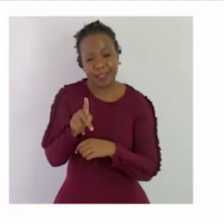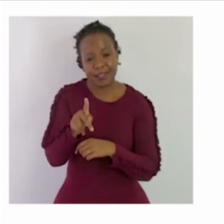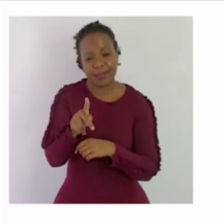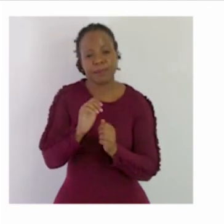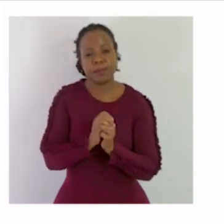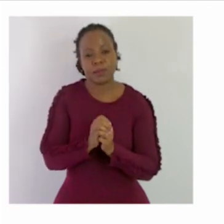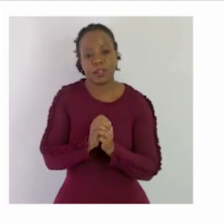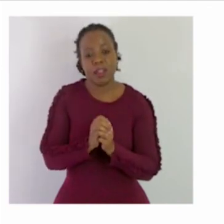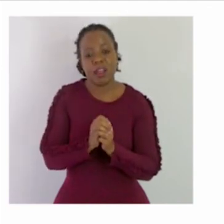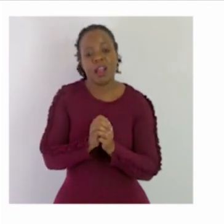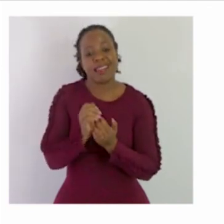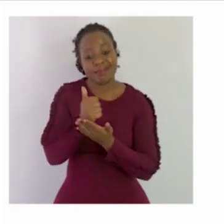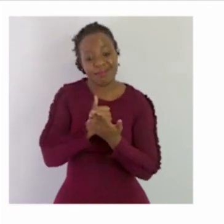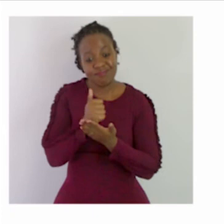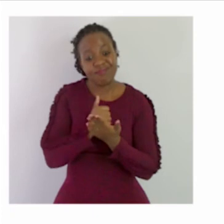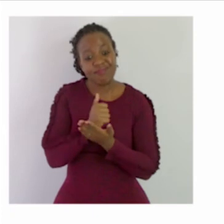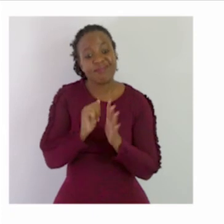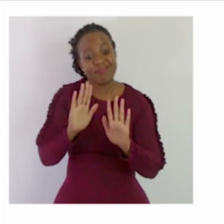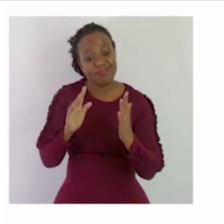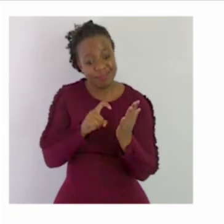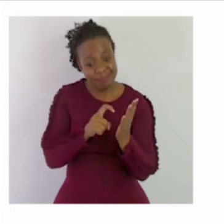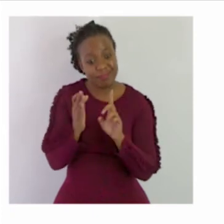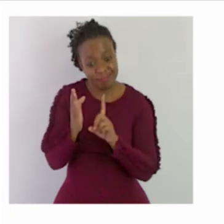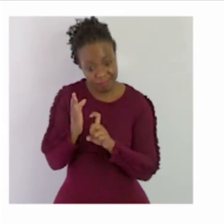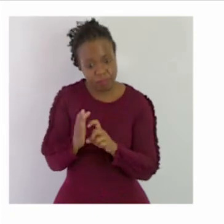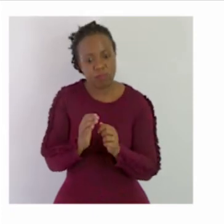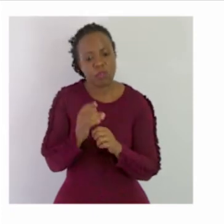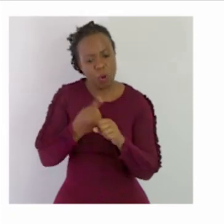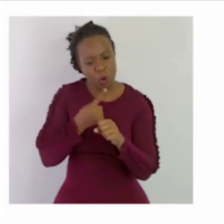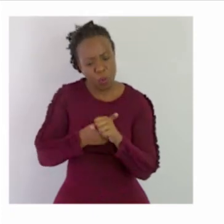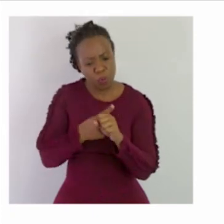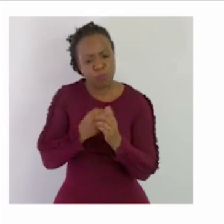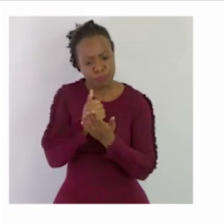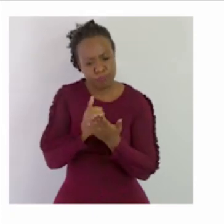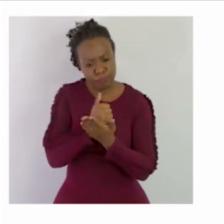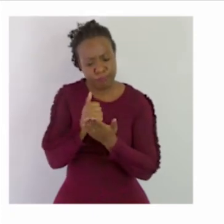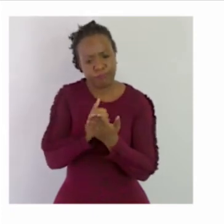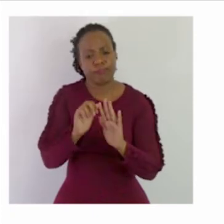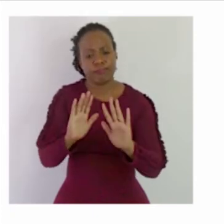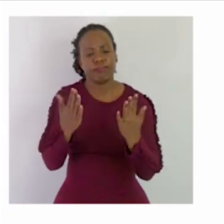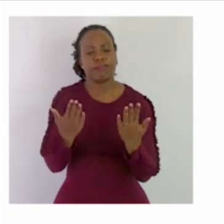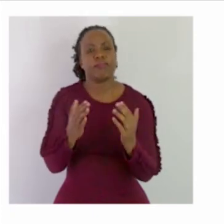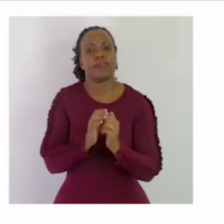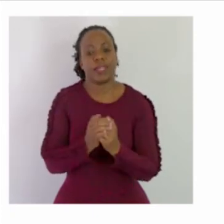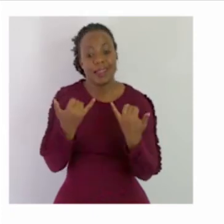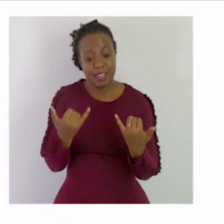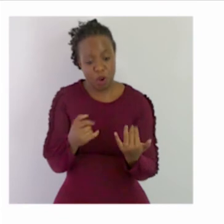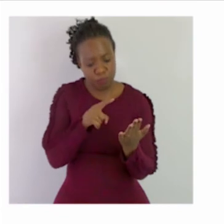the sanitizing, which maybe we should practice now. Hello, take your